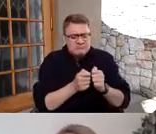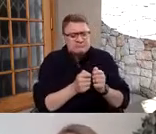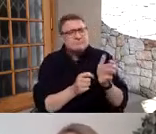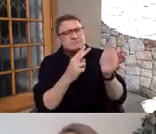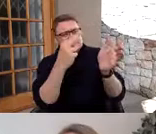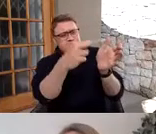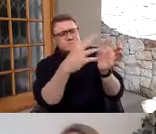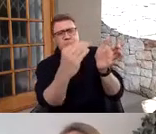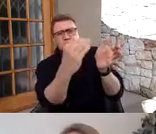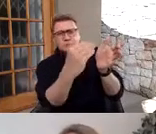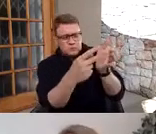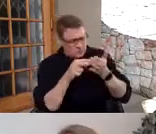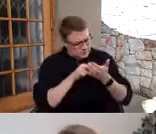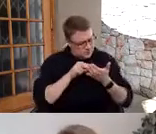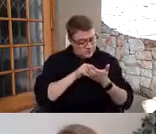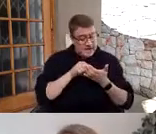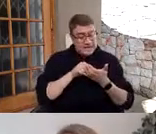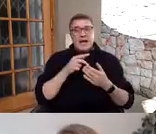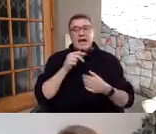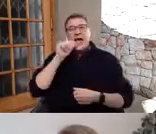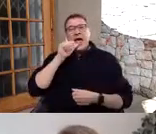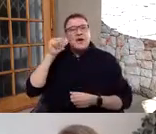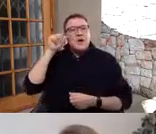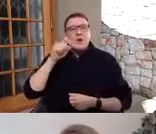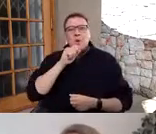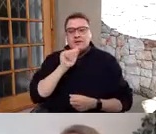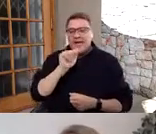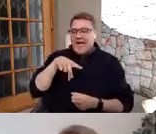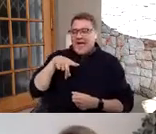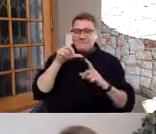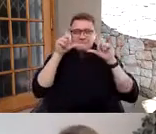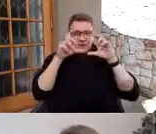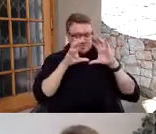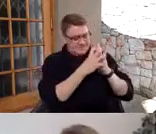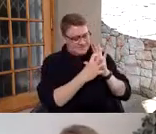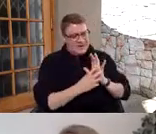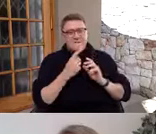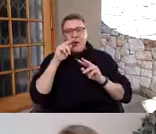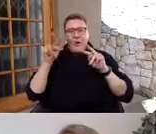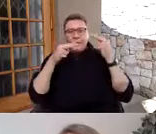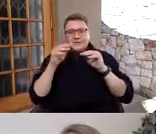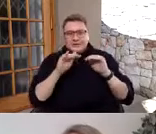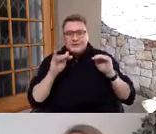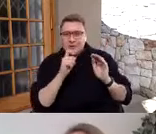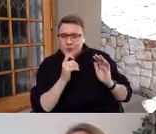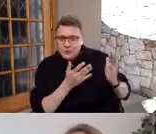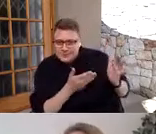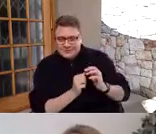who uses amazing apps for autistic children in and out of the classroom. And we've got Jermaine who uses